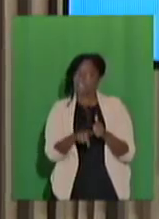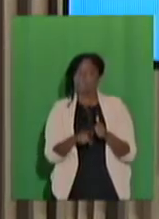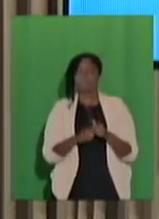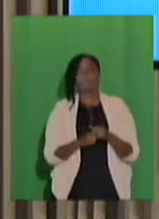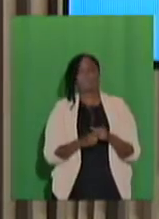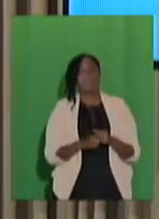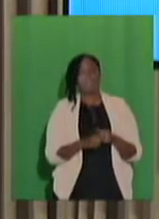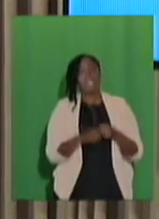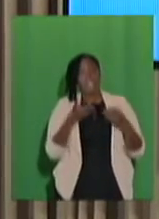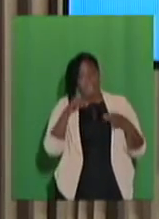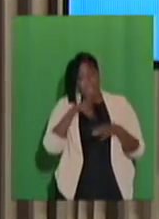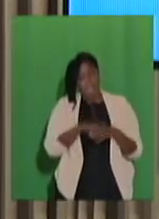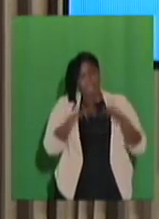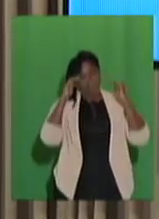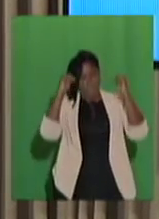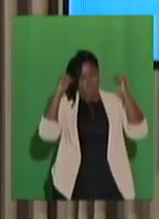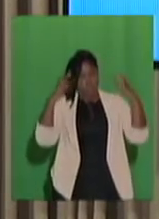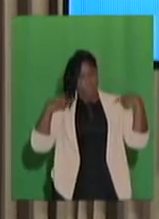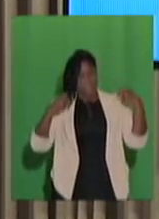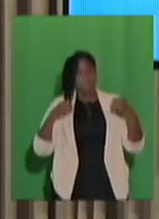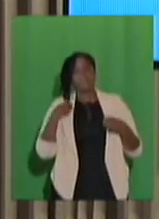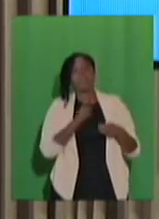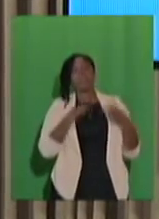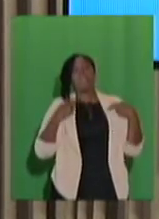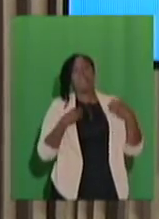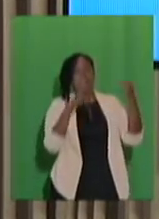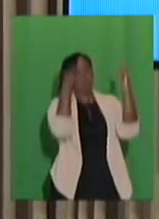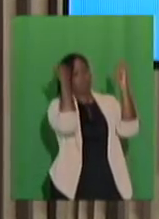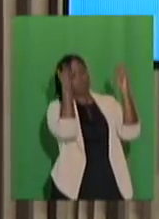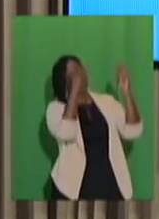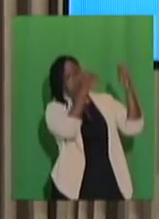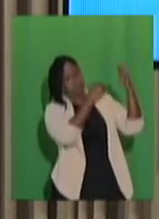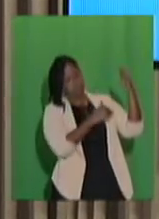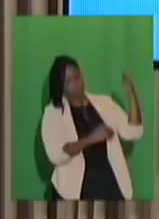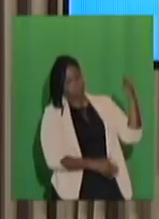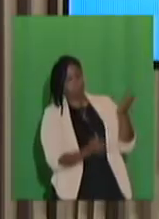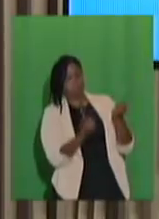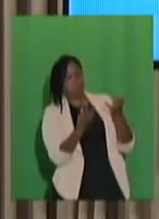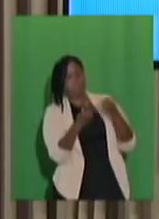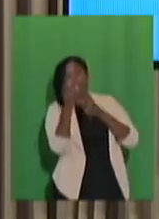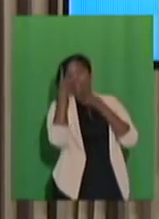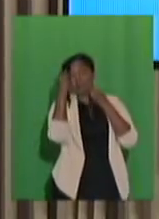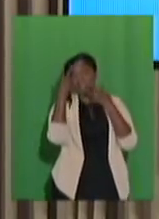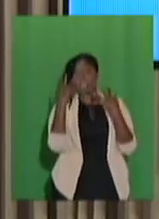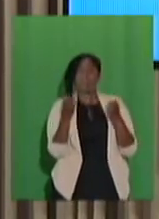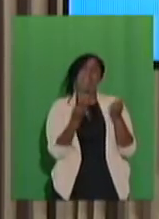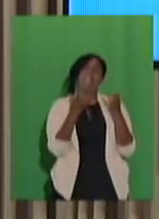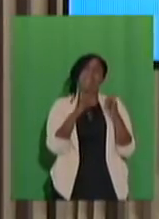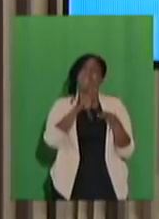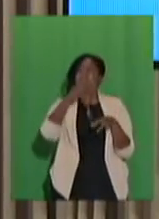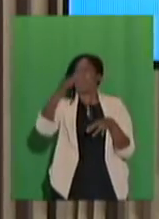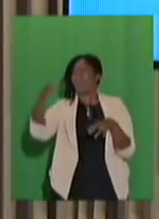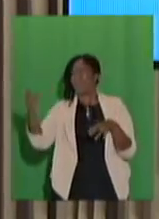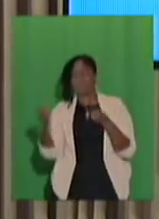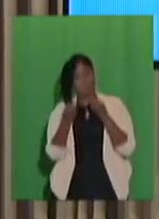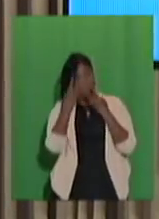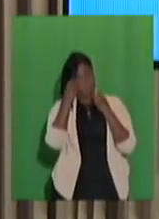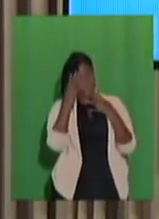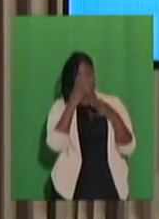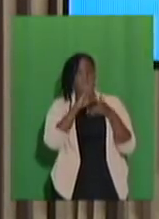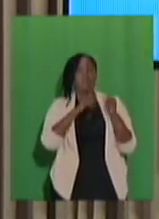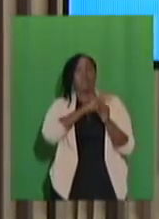database of all sorts of facilities that can be used for COVID-19. We screen